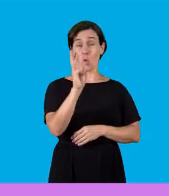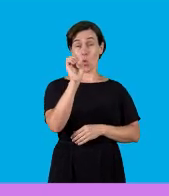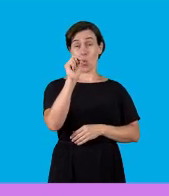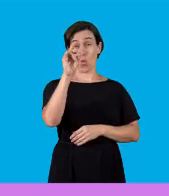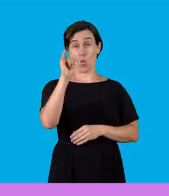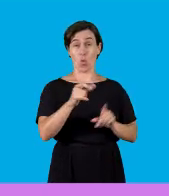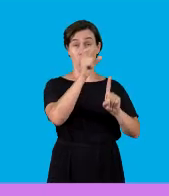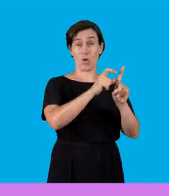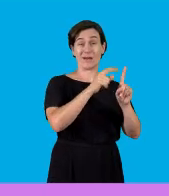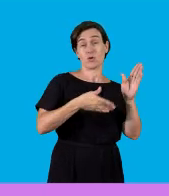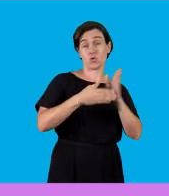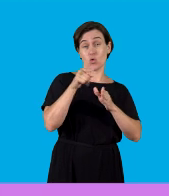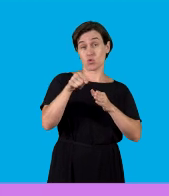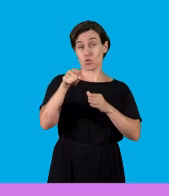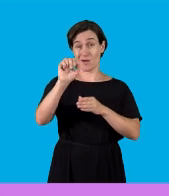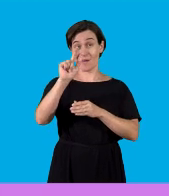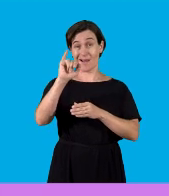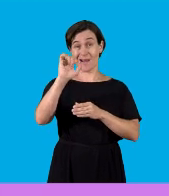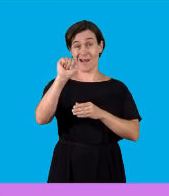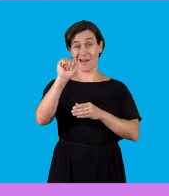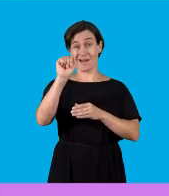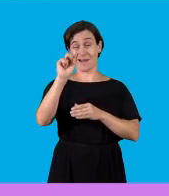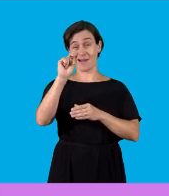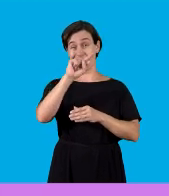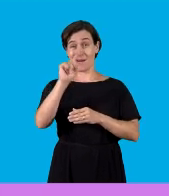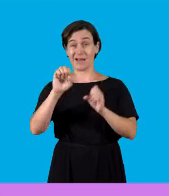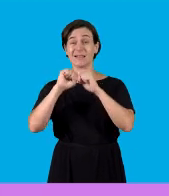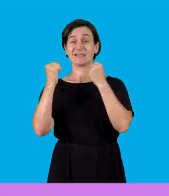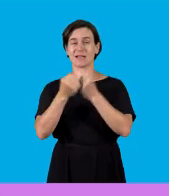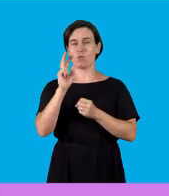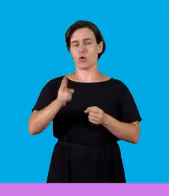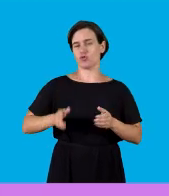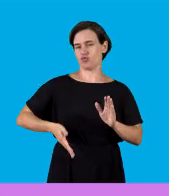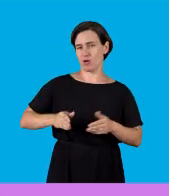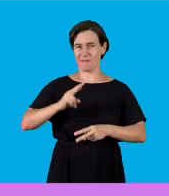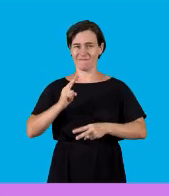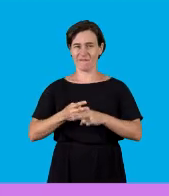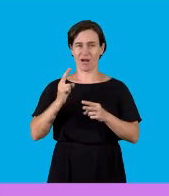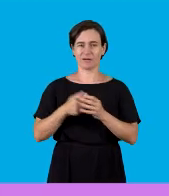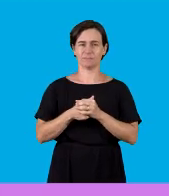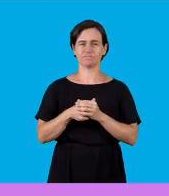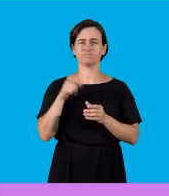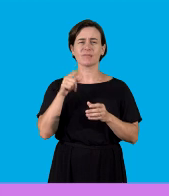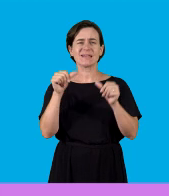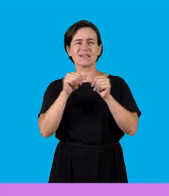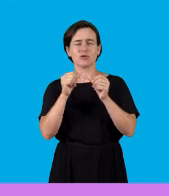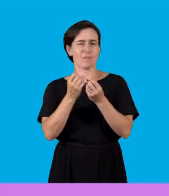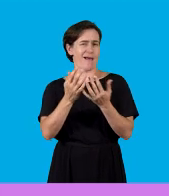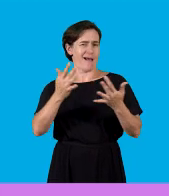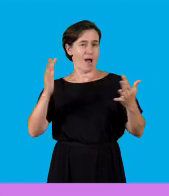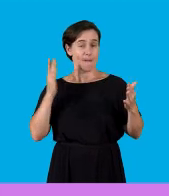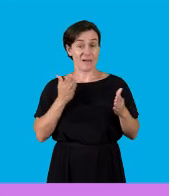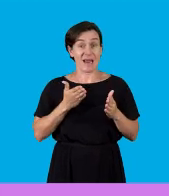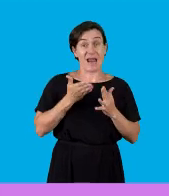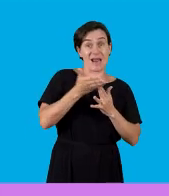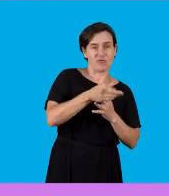to Allianz Stadium to watch the rugby final. Determine the number of entrances. So we have to check how many entrances